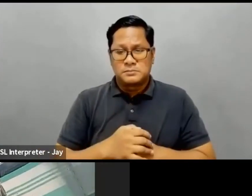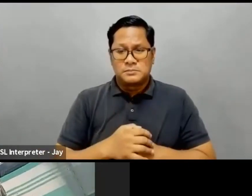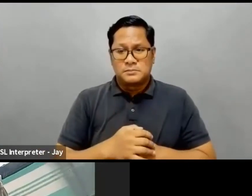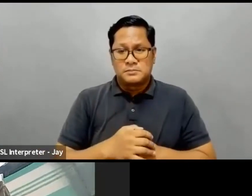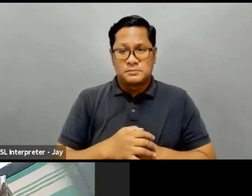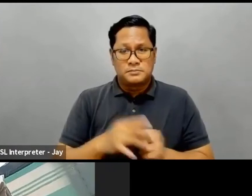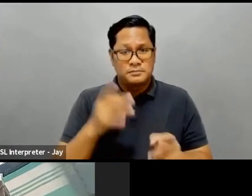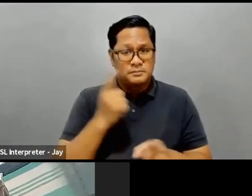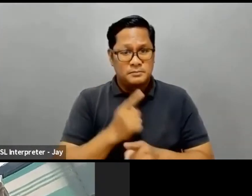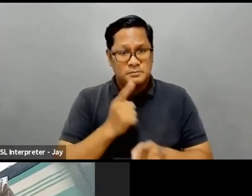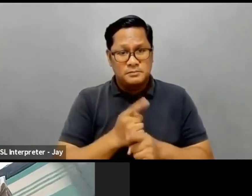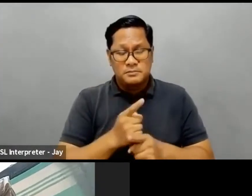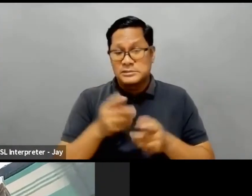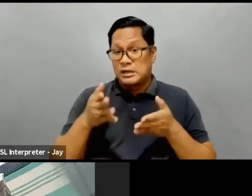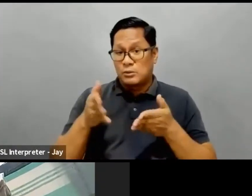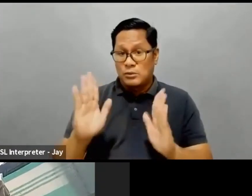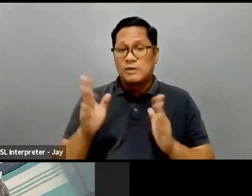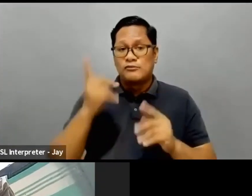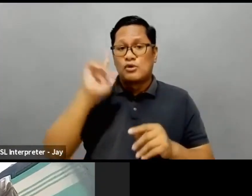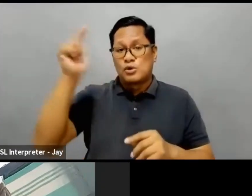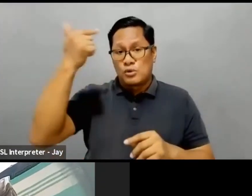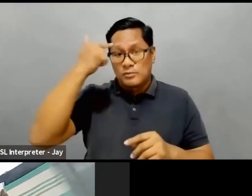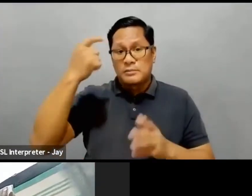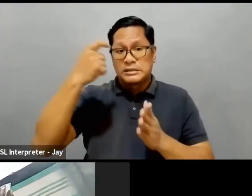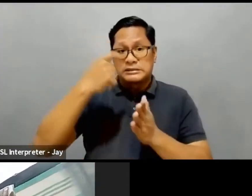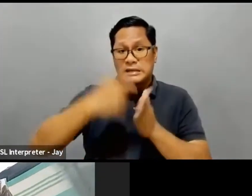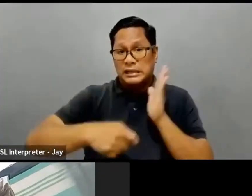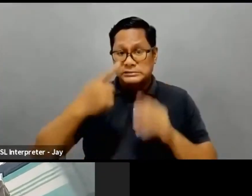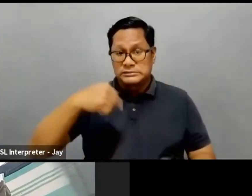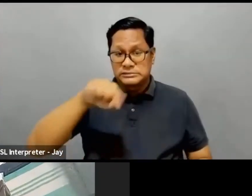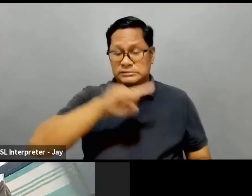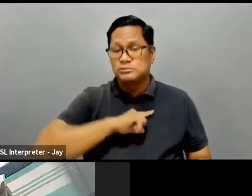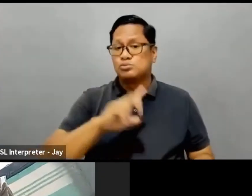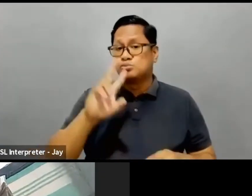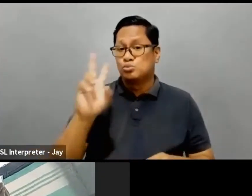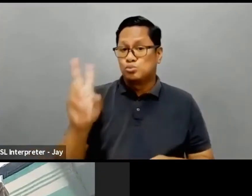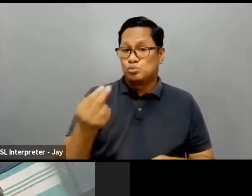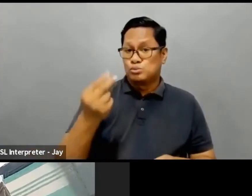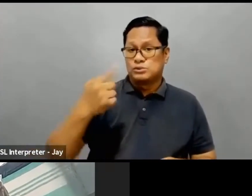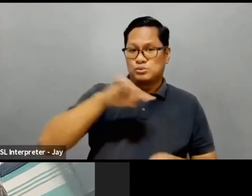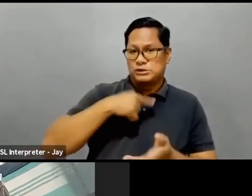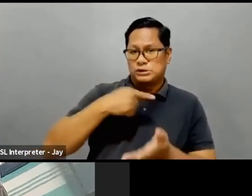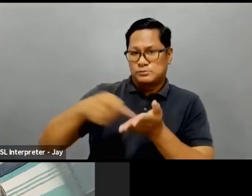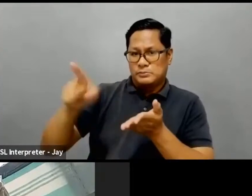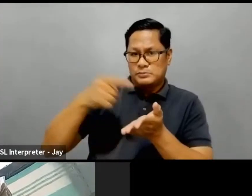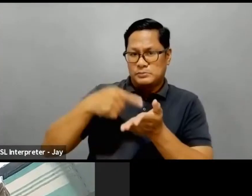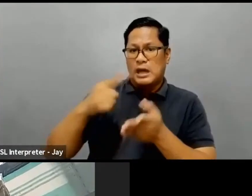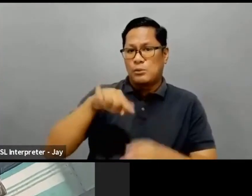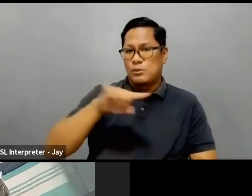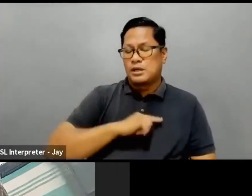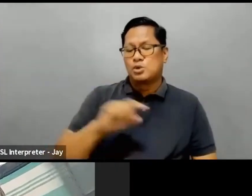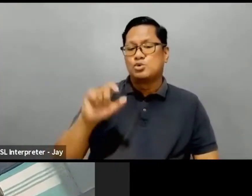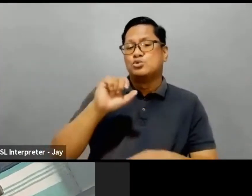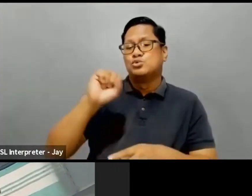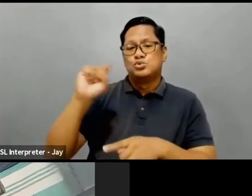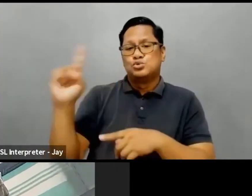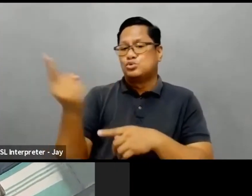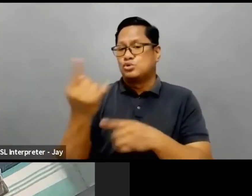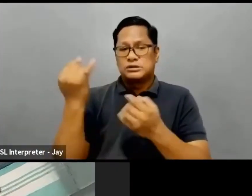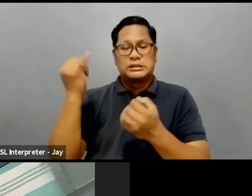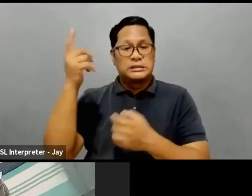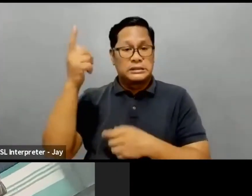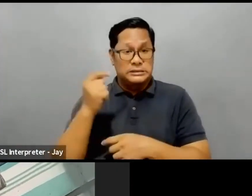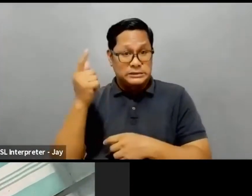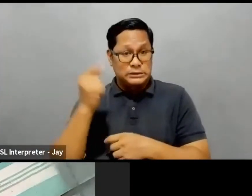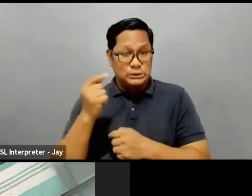Diba? It's another way where government taxes us when we pay our social insurance. It just goes